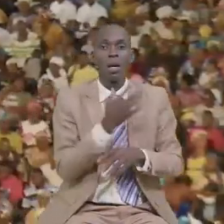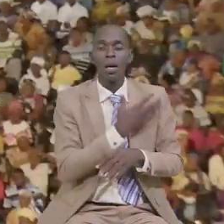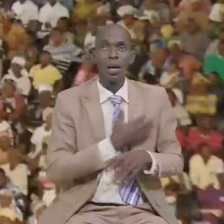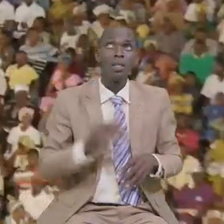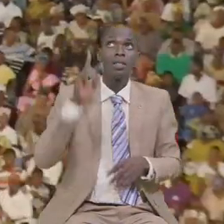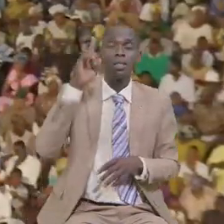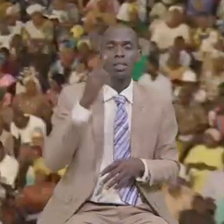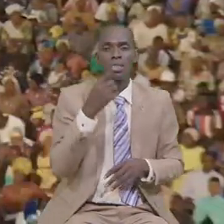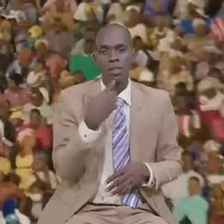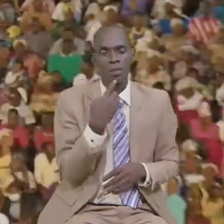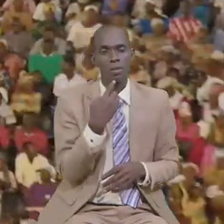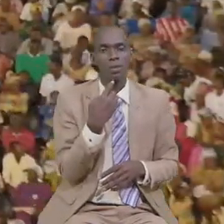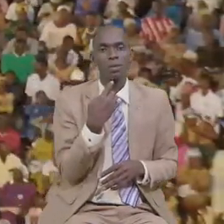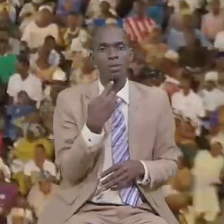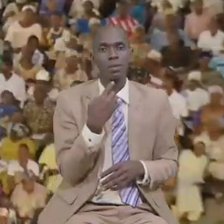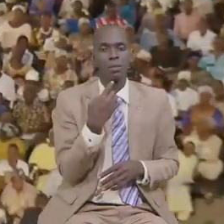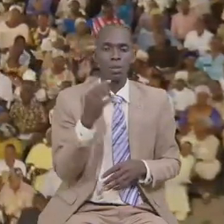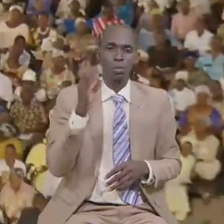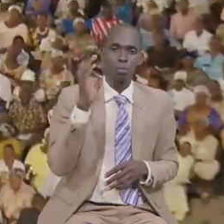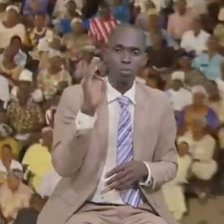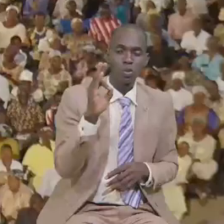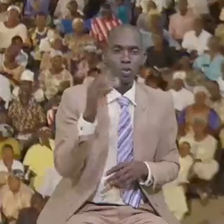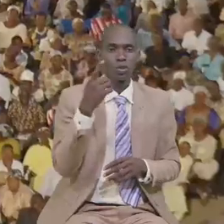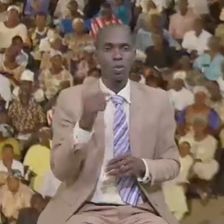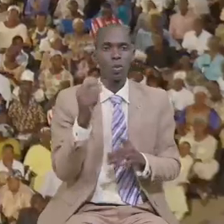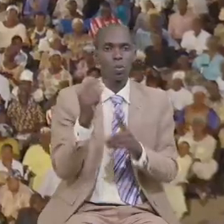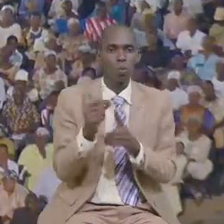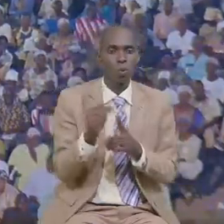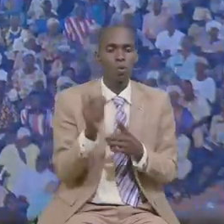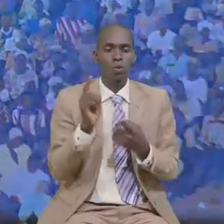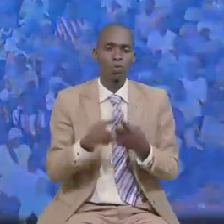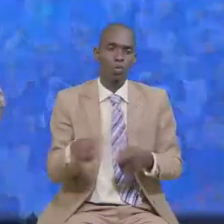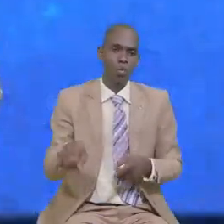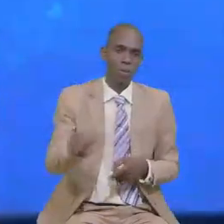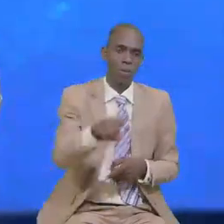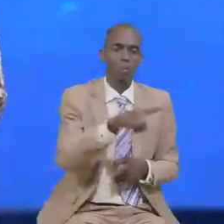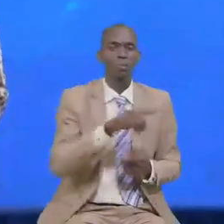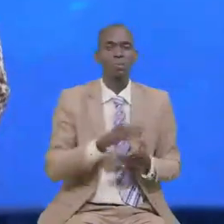spake, preached the word unto them.